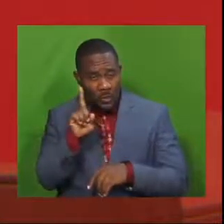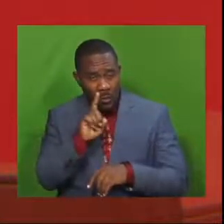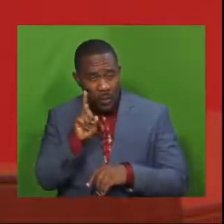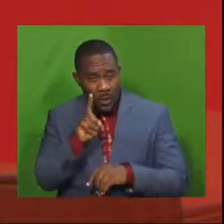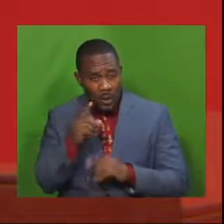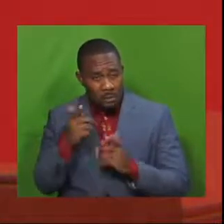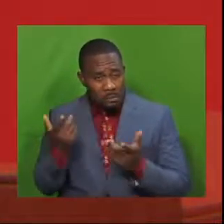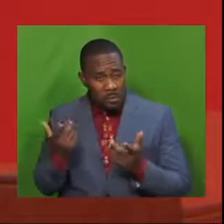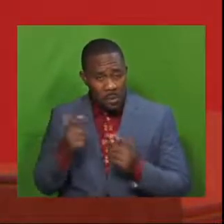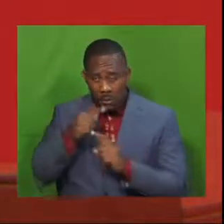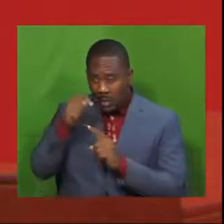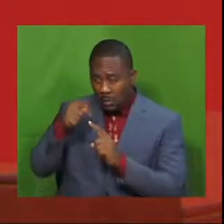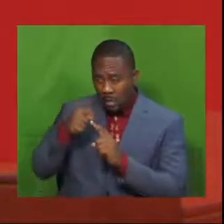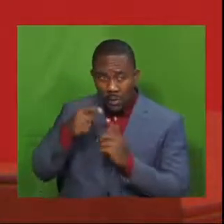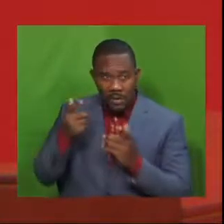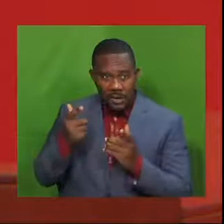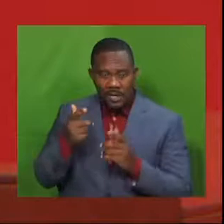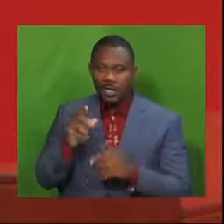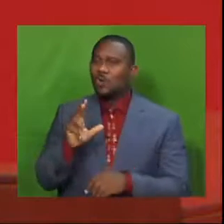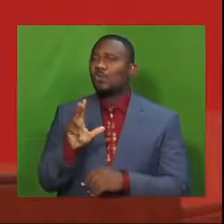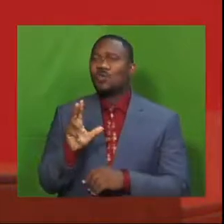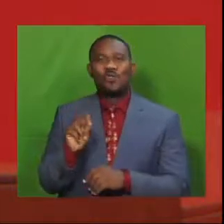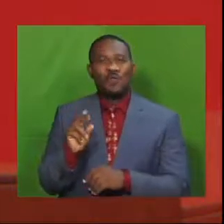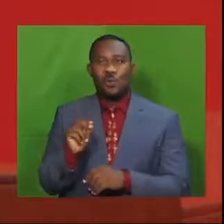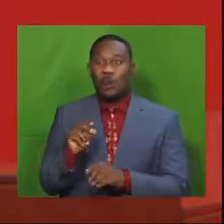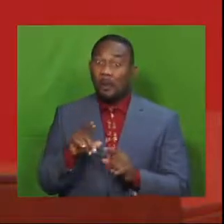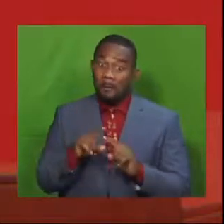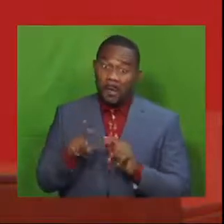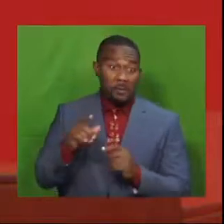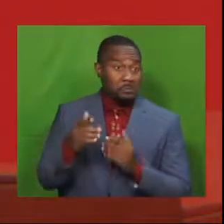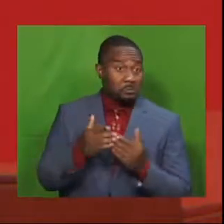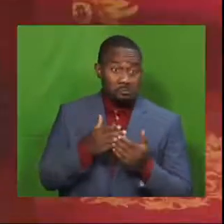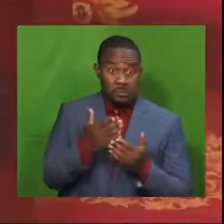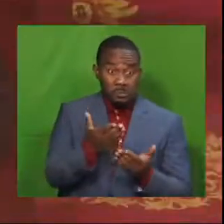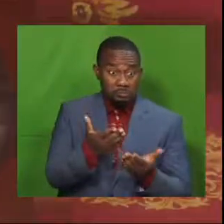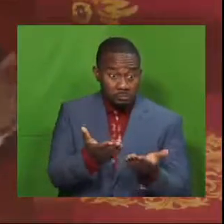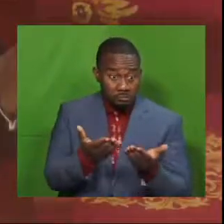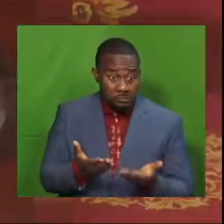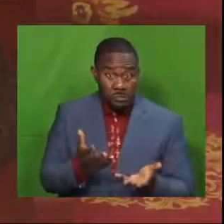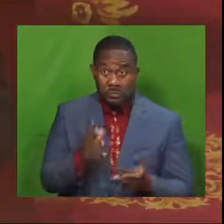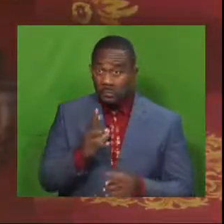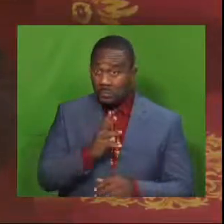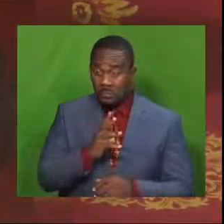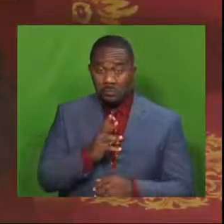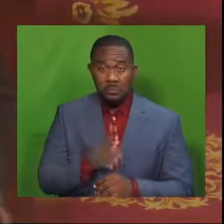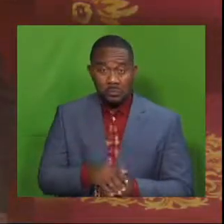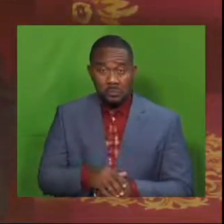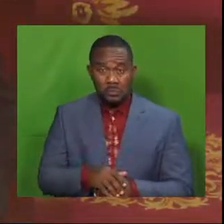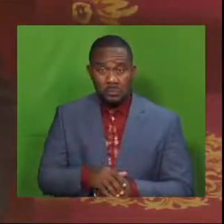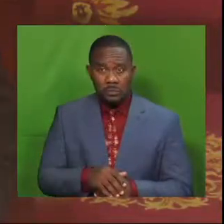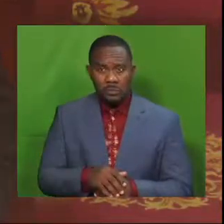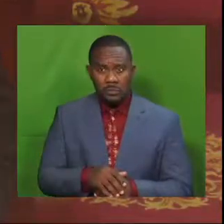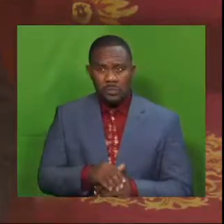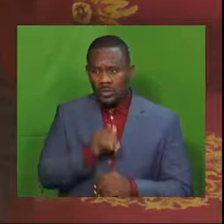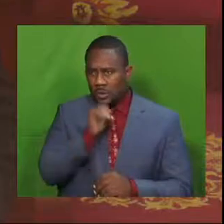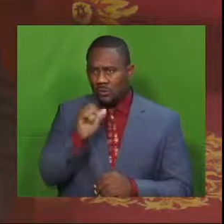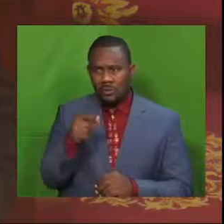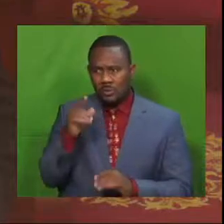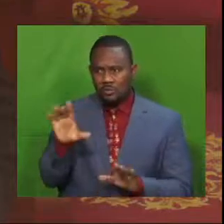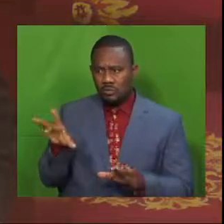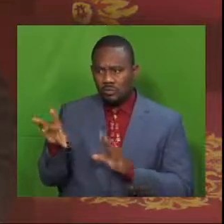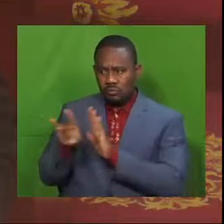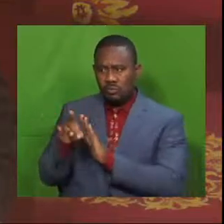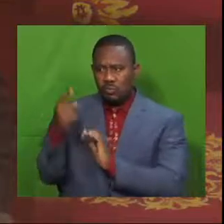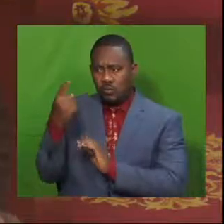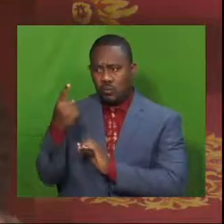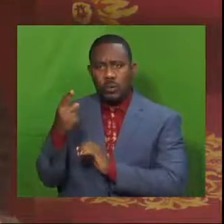his suggestion is something that we will look at. It's a good suggestion to ensure that we don't have a problem of packing just one tribe. That